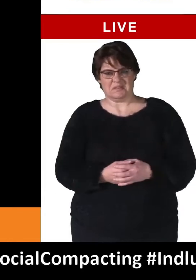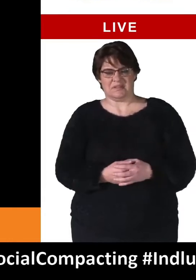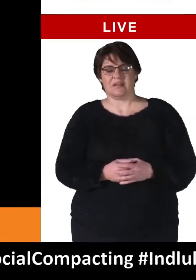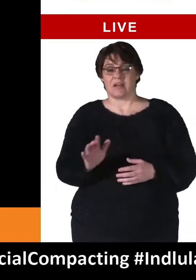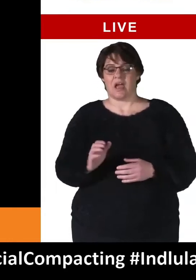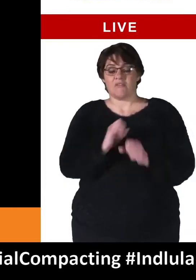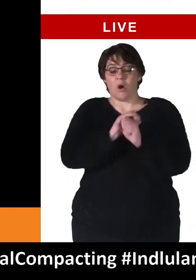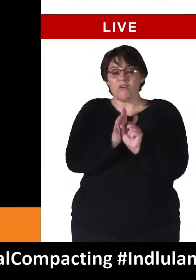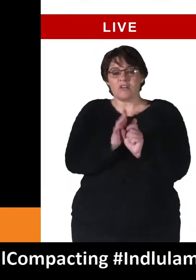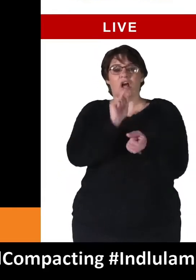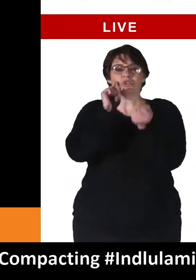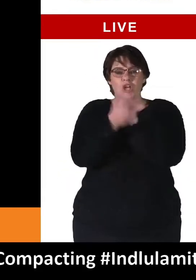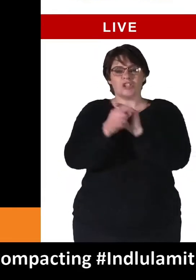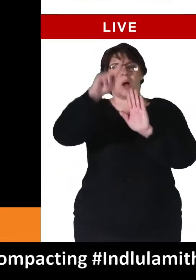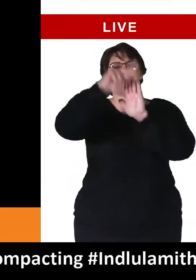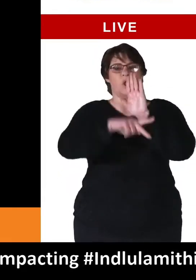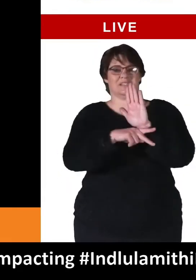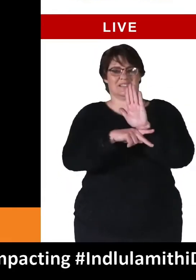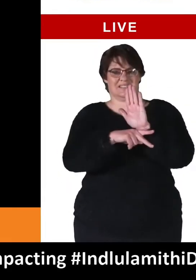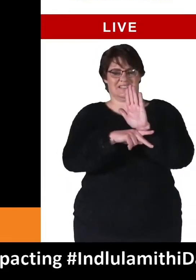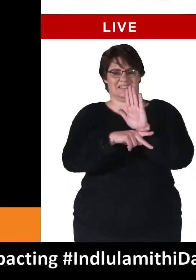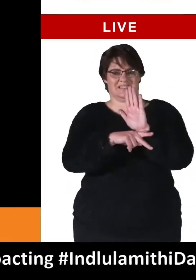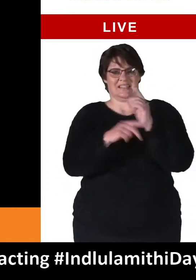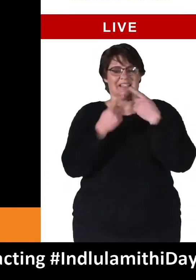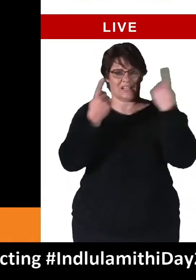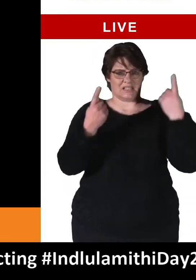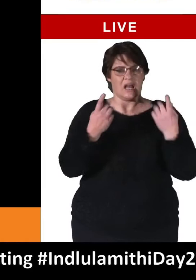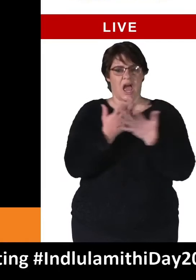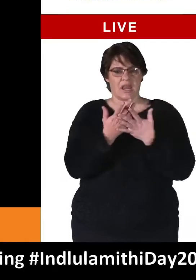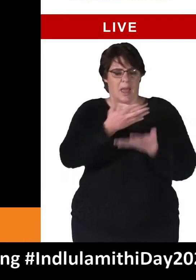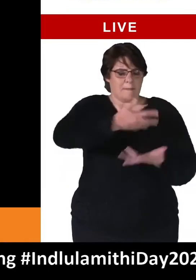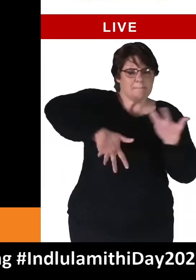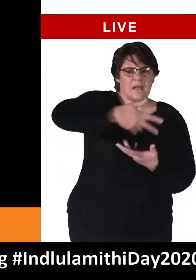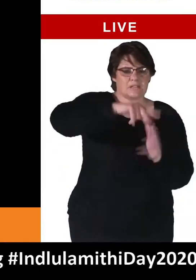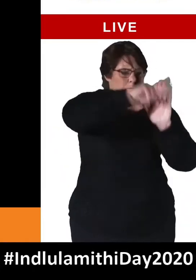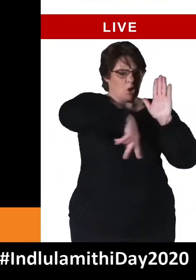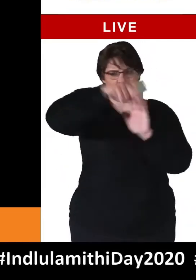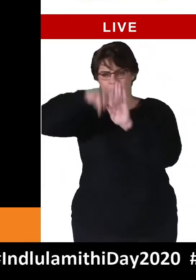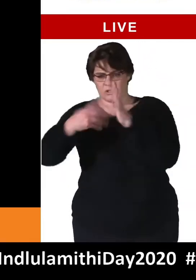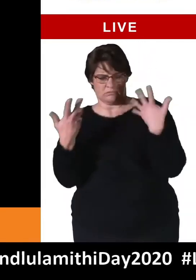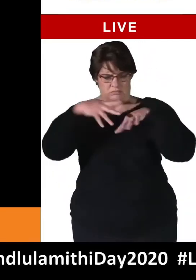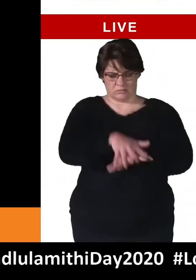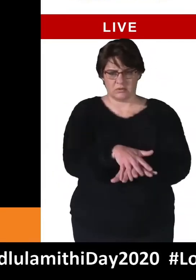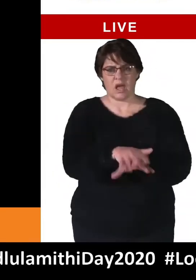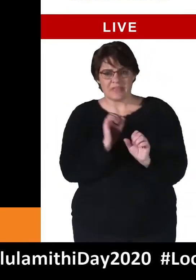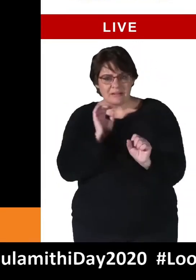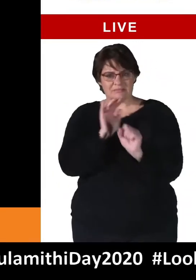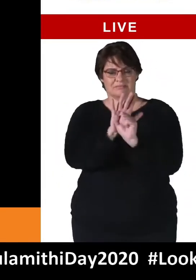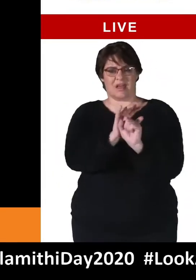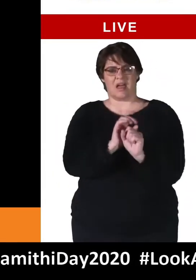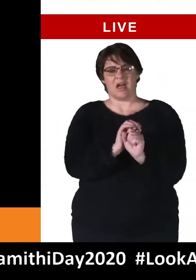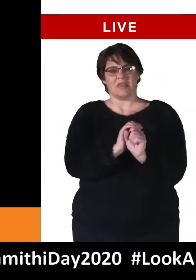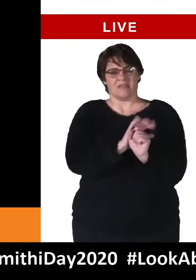what if COVID-19 changes the policy status quo, and what mix of policies are likely to mitigate the impact of the